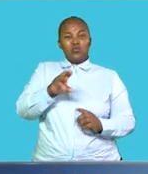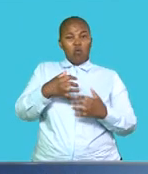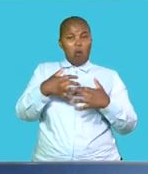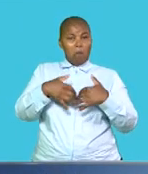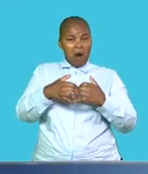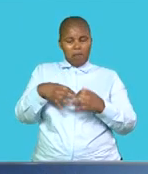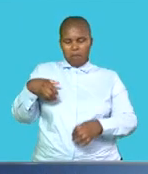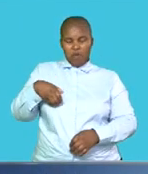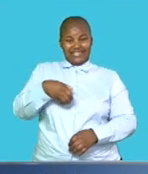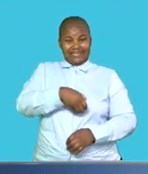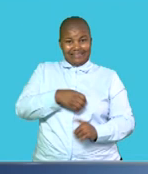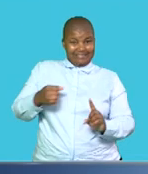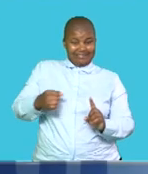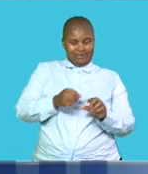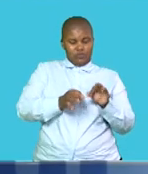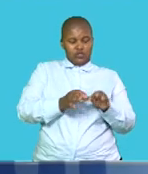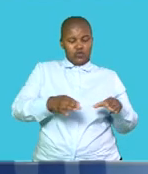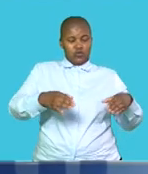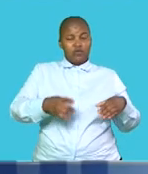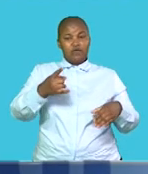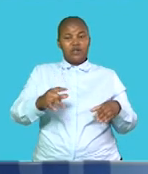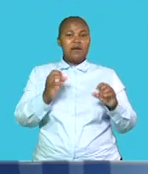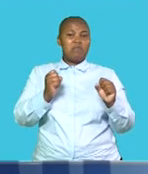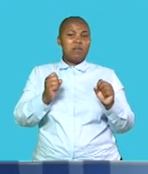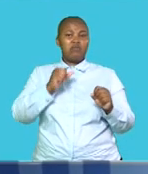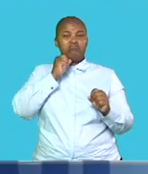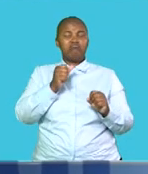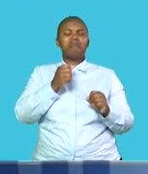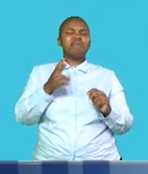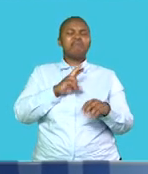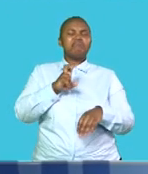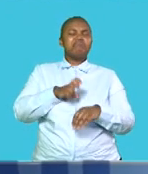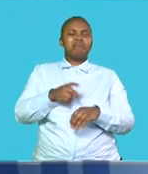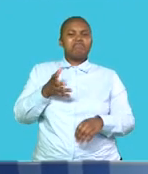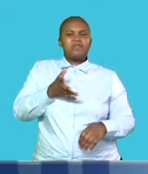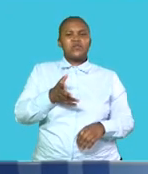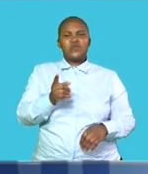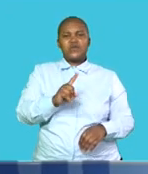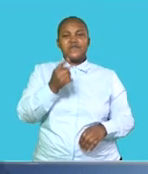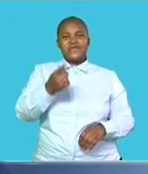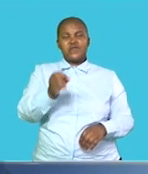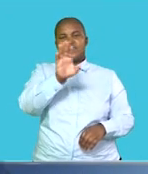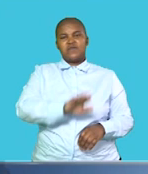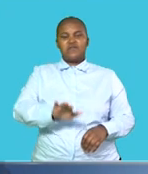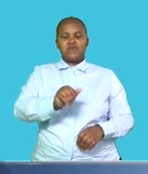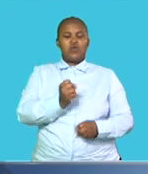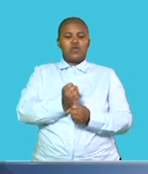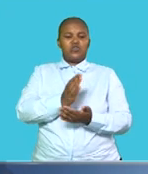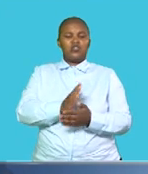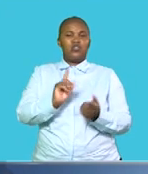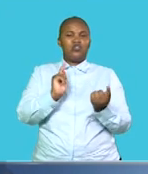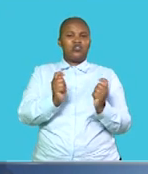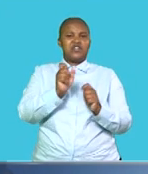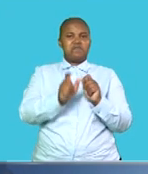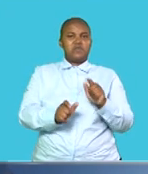Letshedi o bolela ga bona jalo ka mokga ba iteletse go ema tshetsong ya setšhaba tlhabololong ya maphelo a